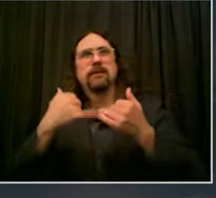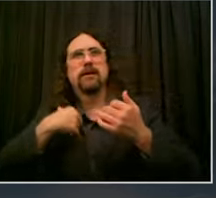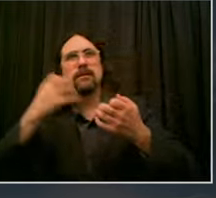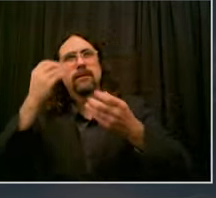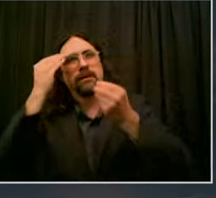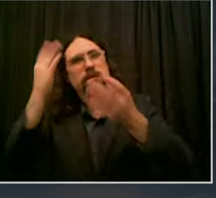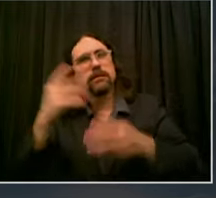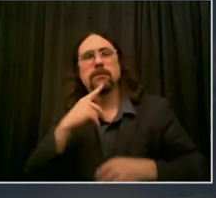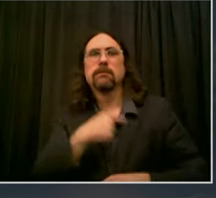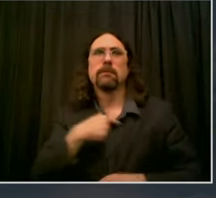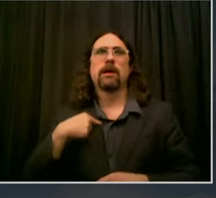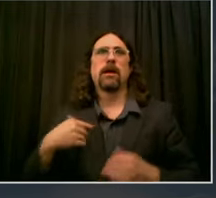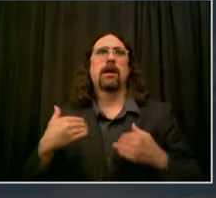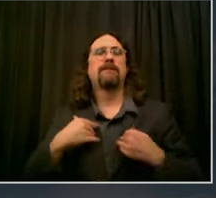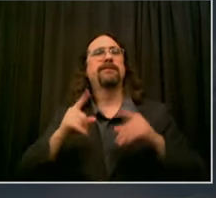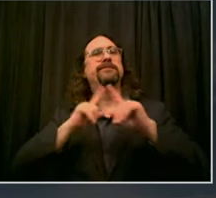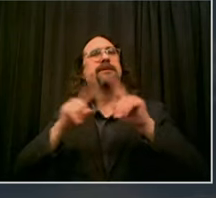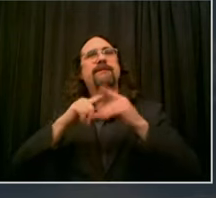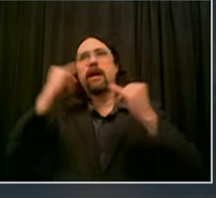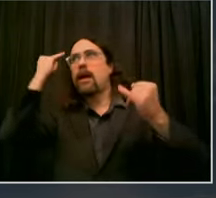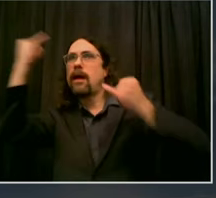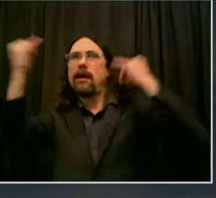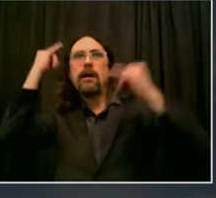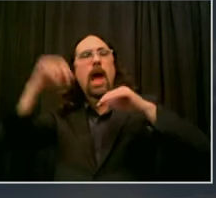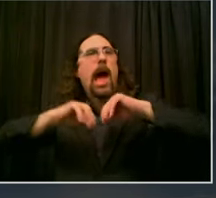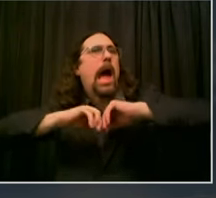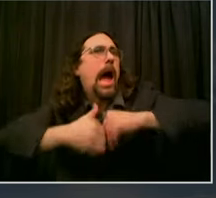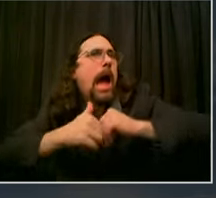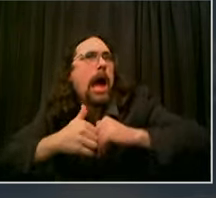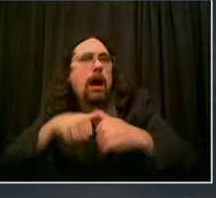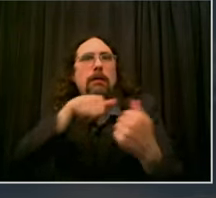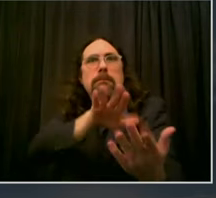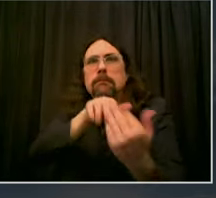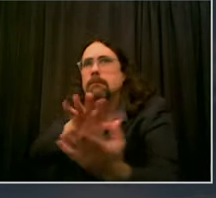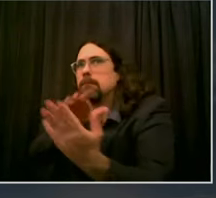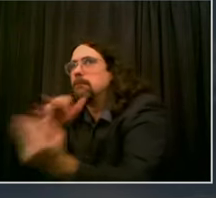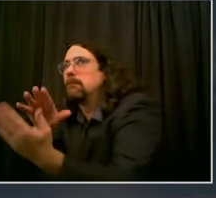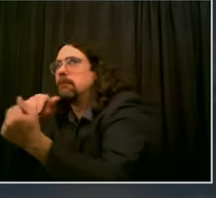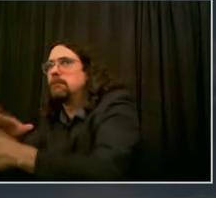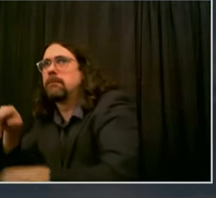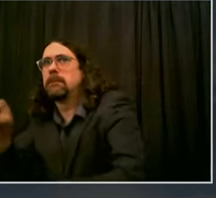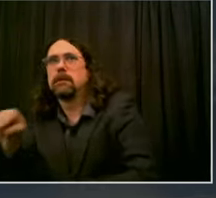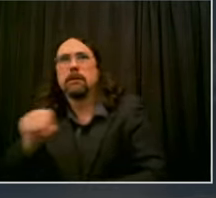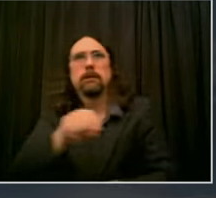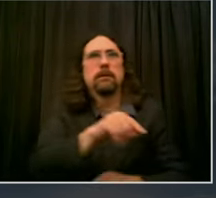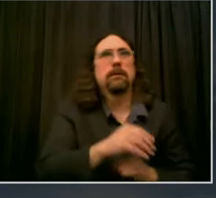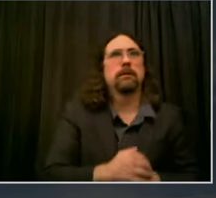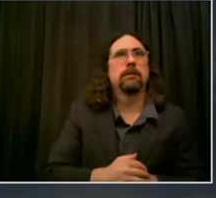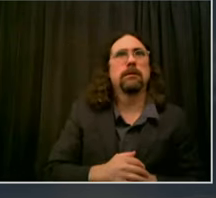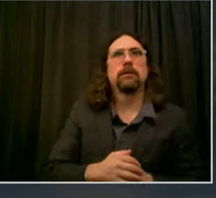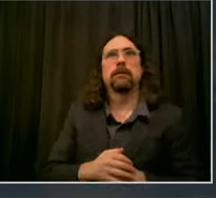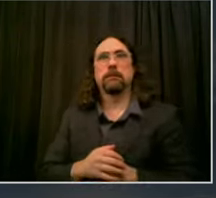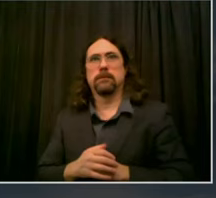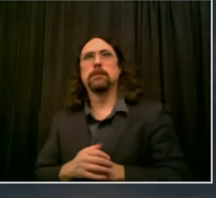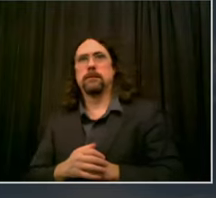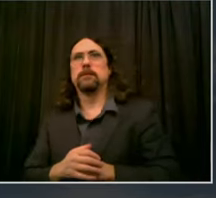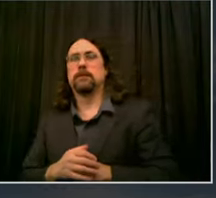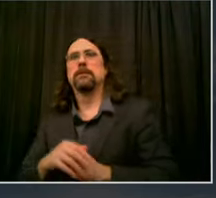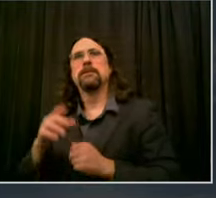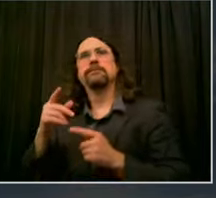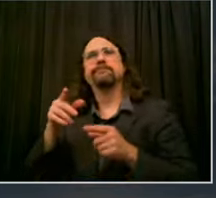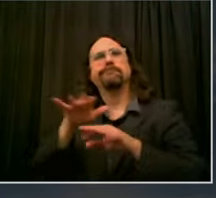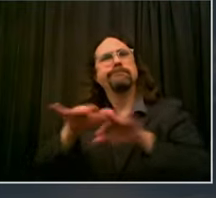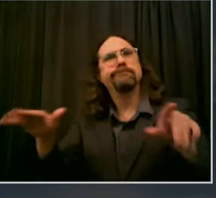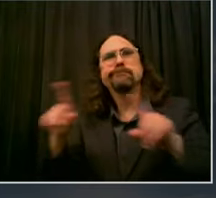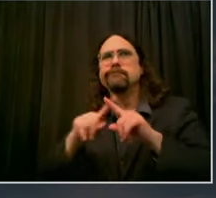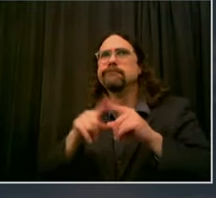and mentoring them. And we specifically interviewed 100 youth coordination officers that had that exact same mindset, that came